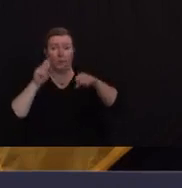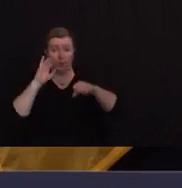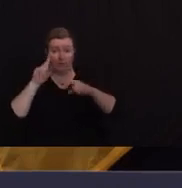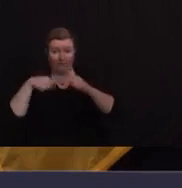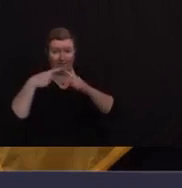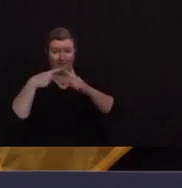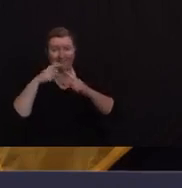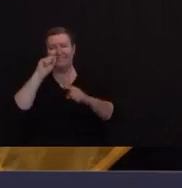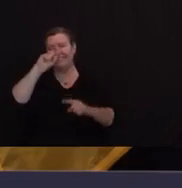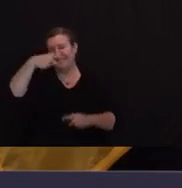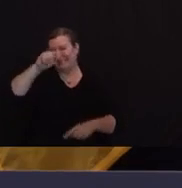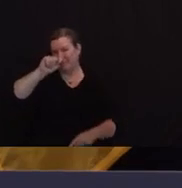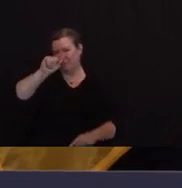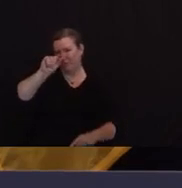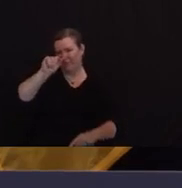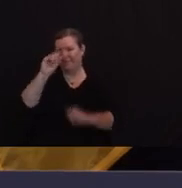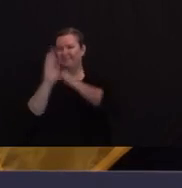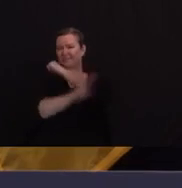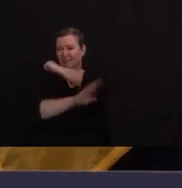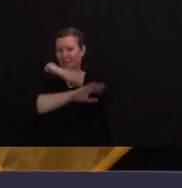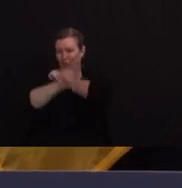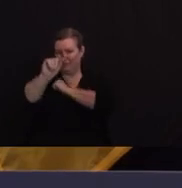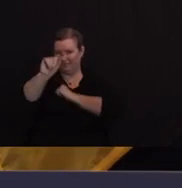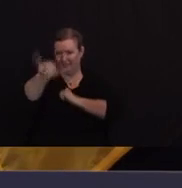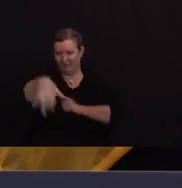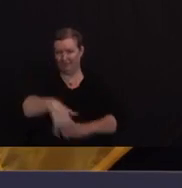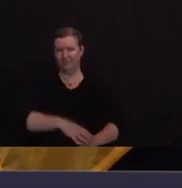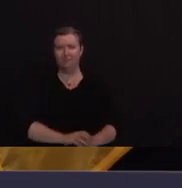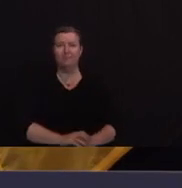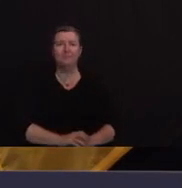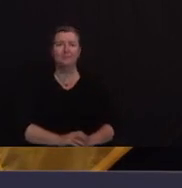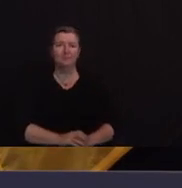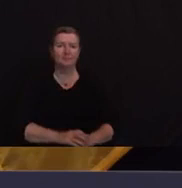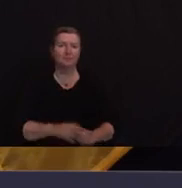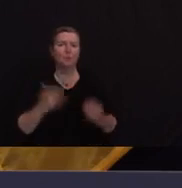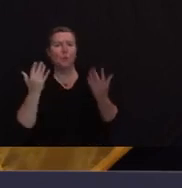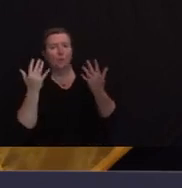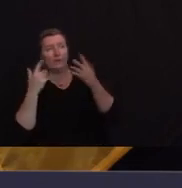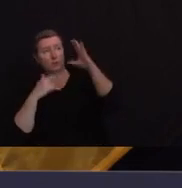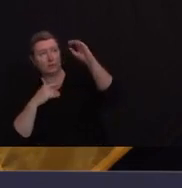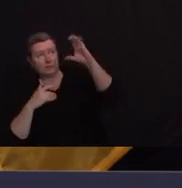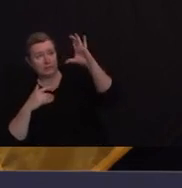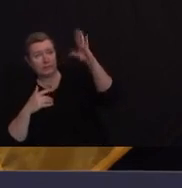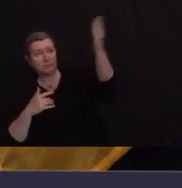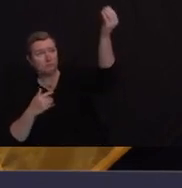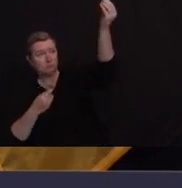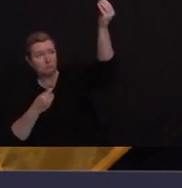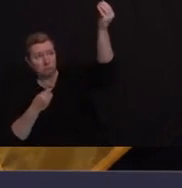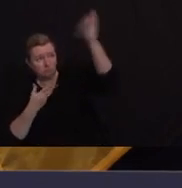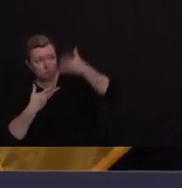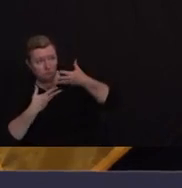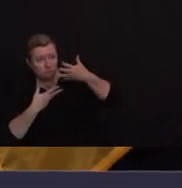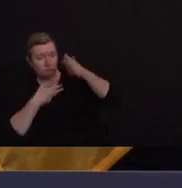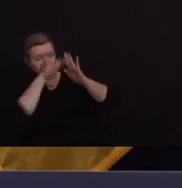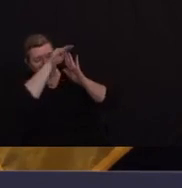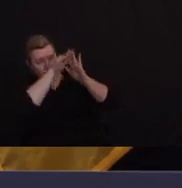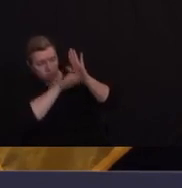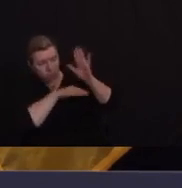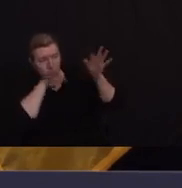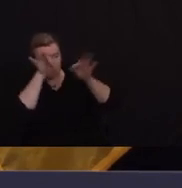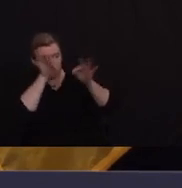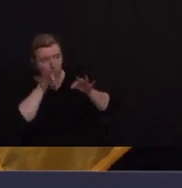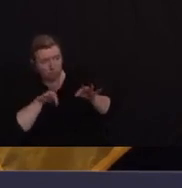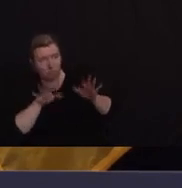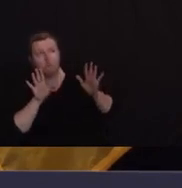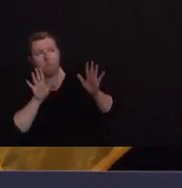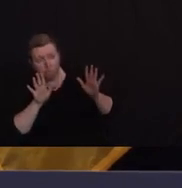And again, we're awaiting guidance from the CDC as to whether or not the recommendation is to get, and this is